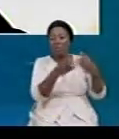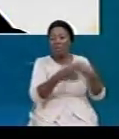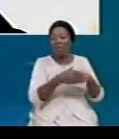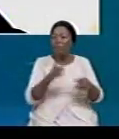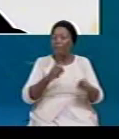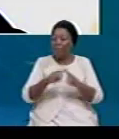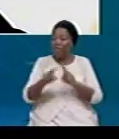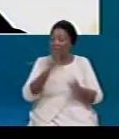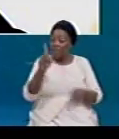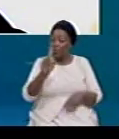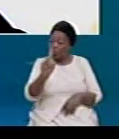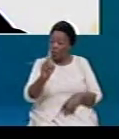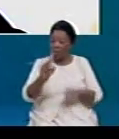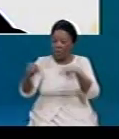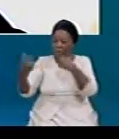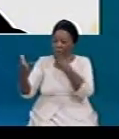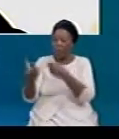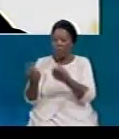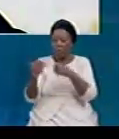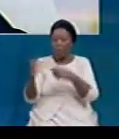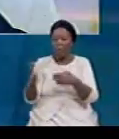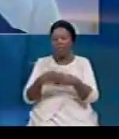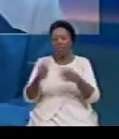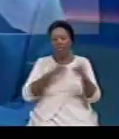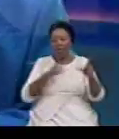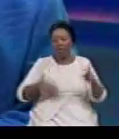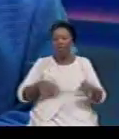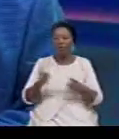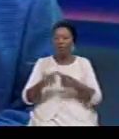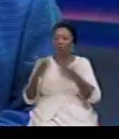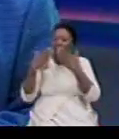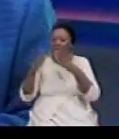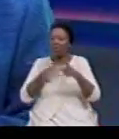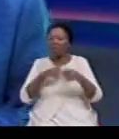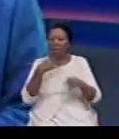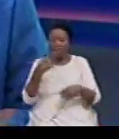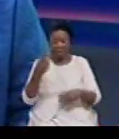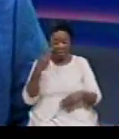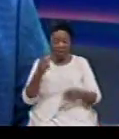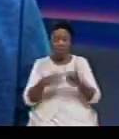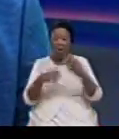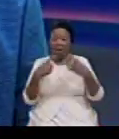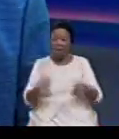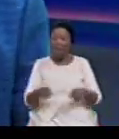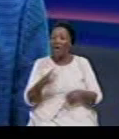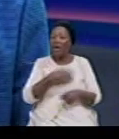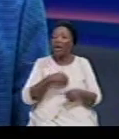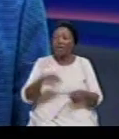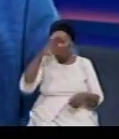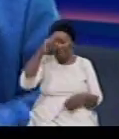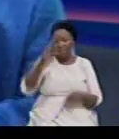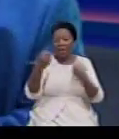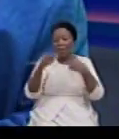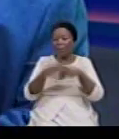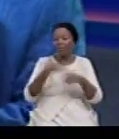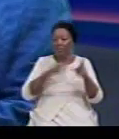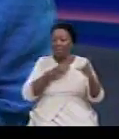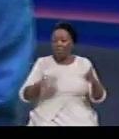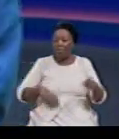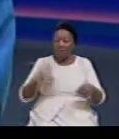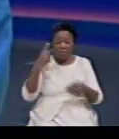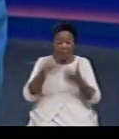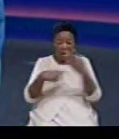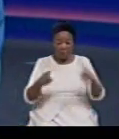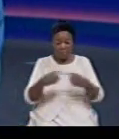your own, a decision of your own. Look at that. Nine, they were going, and he came back unto the Lord, and